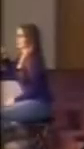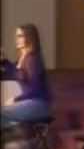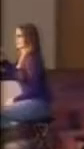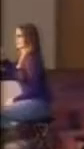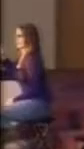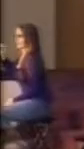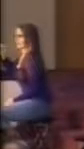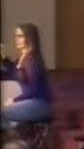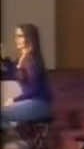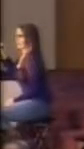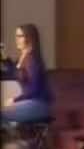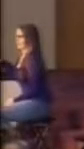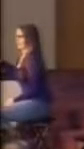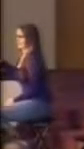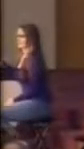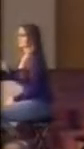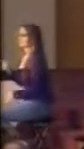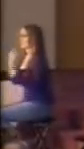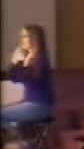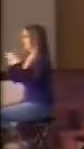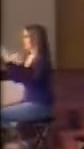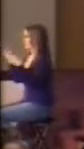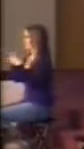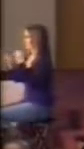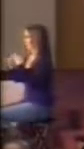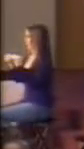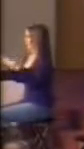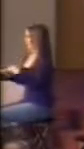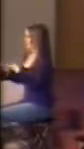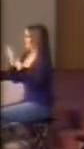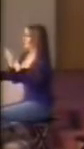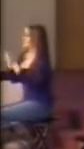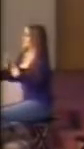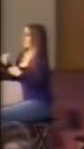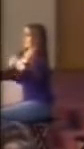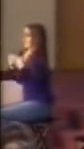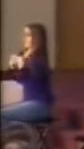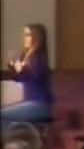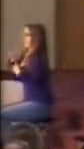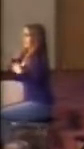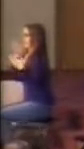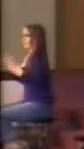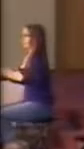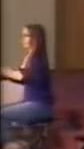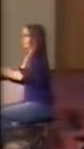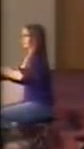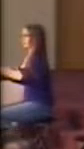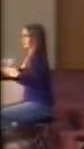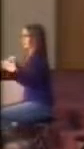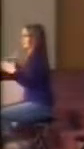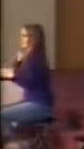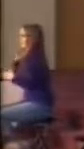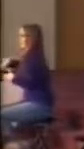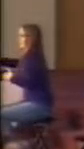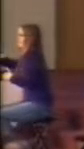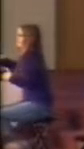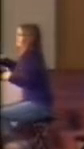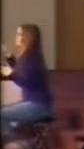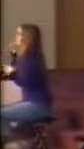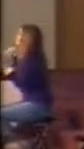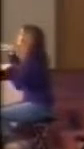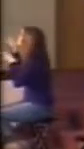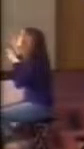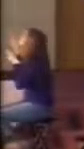tell you all a story this morning. There was a young farmer who was out in his field tending to his crop when he looked up in the